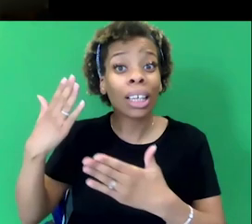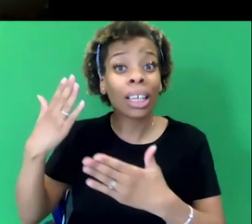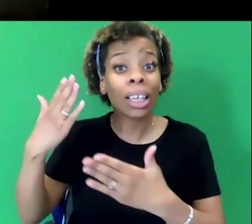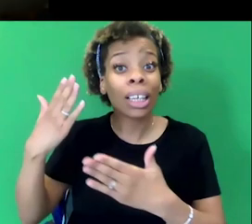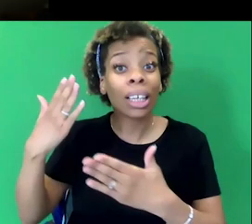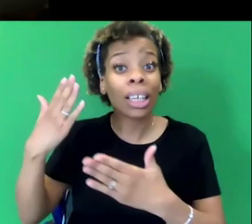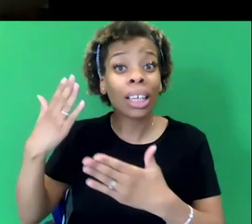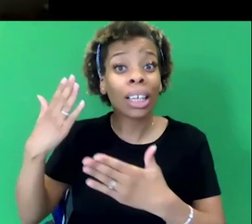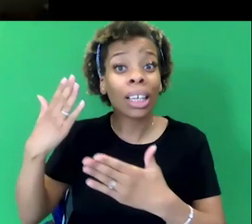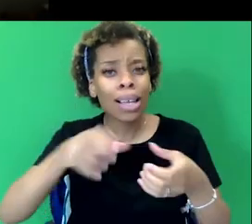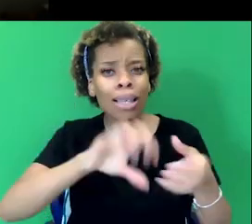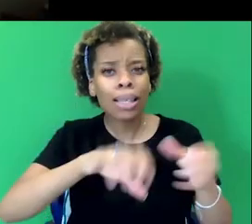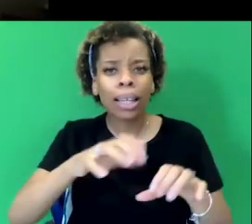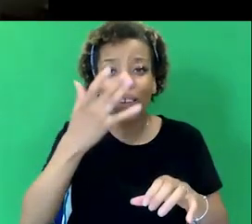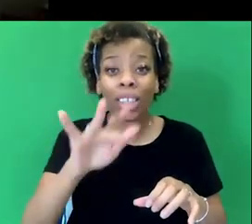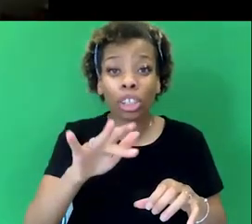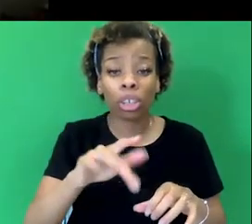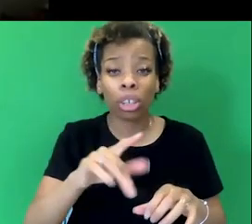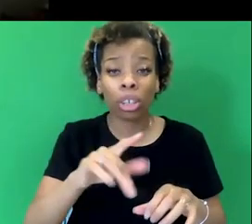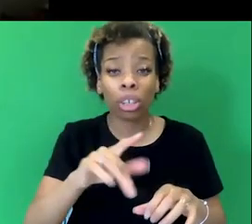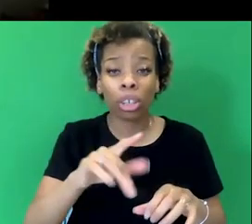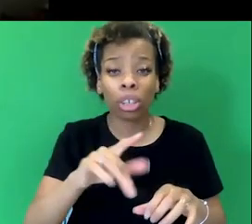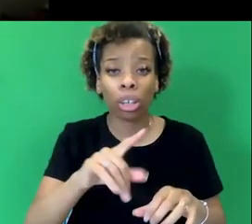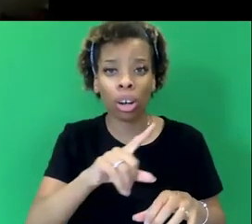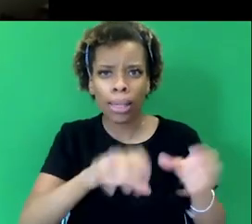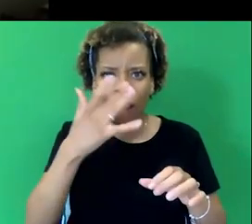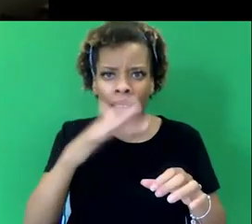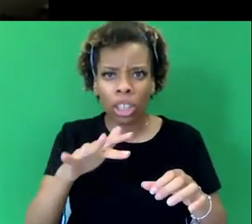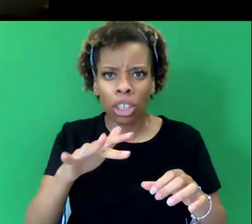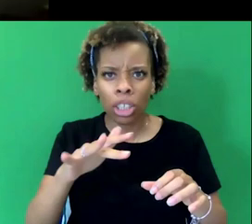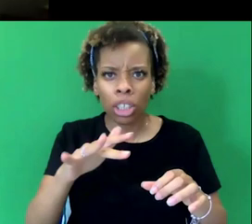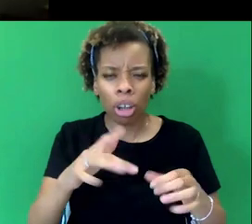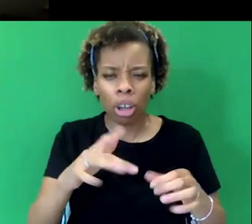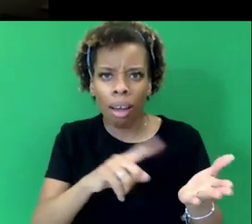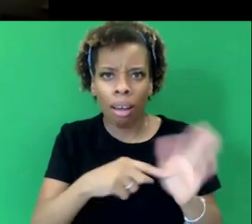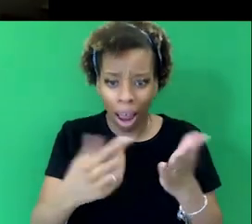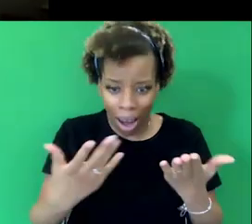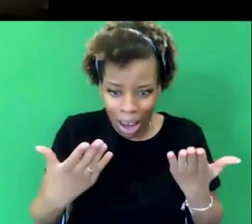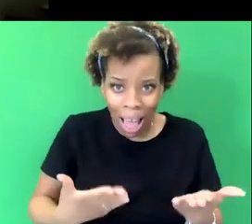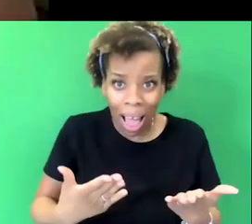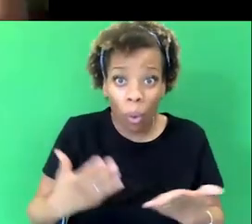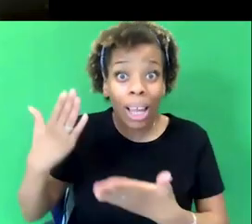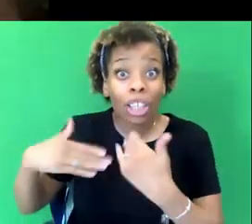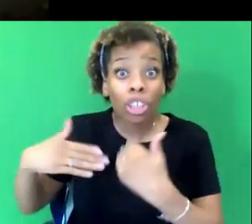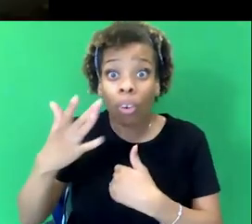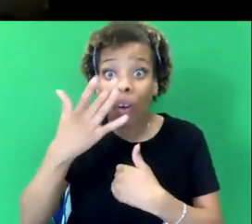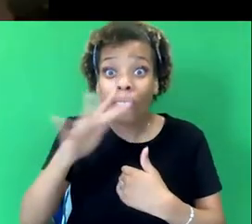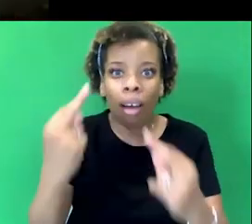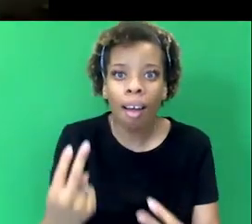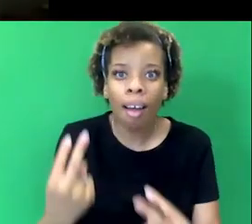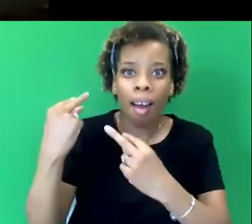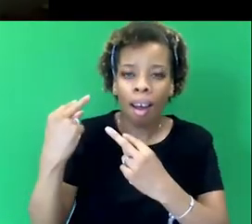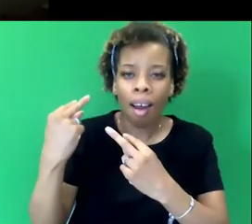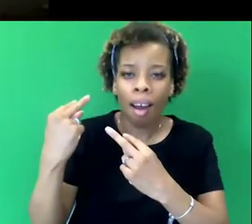in that science fiction is a way of looking at now, and historical fiction is always dependent on